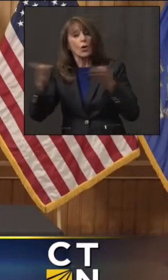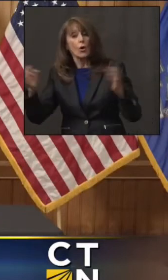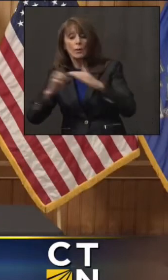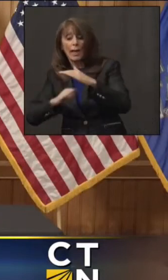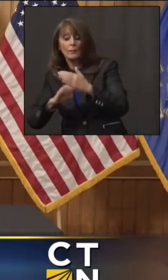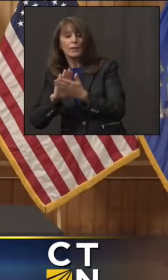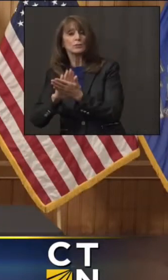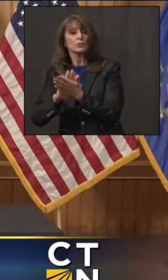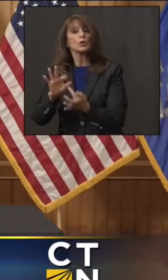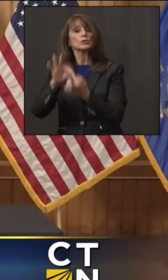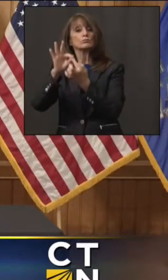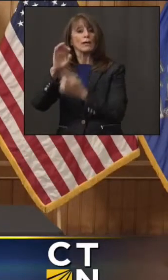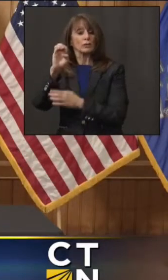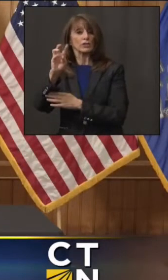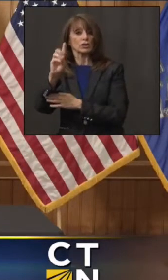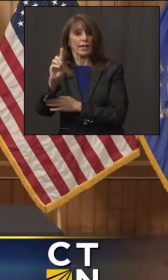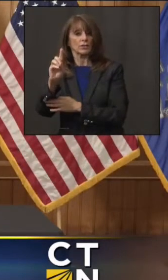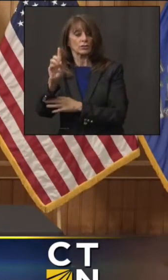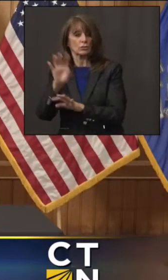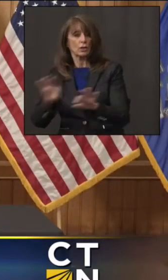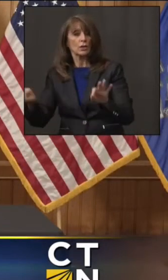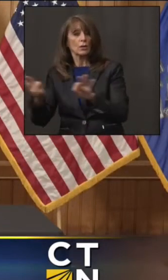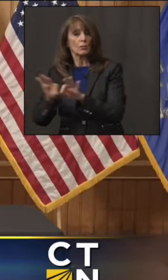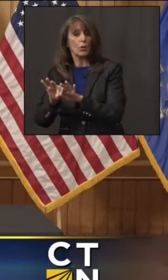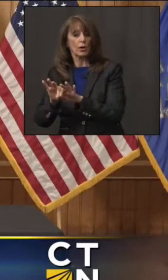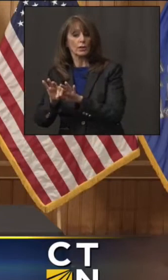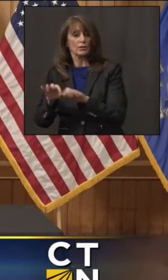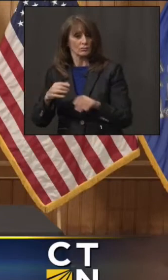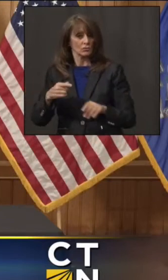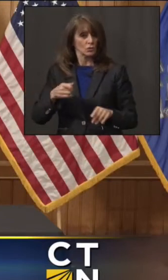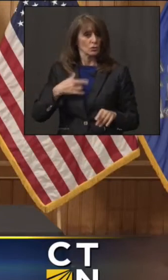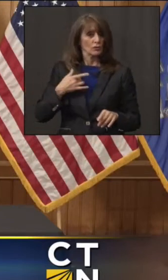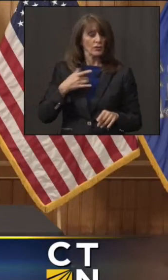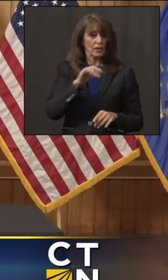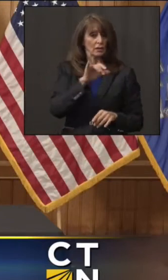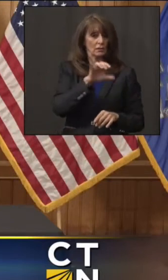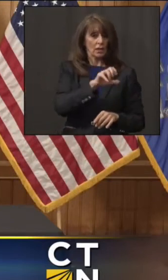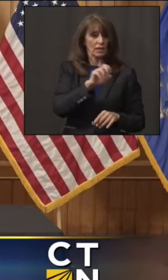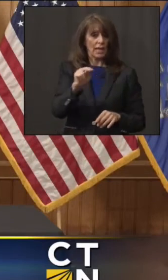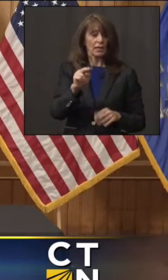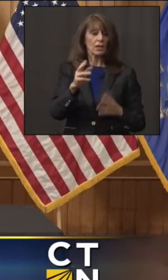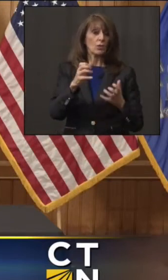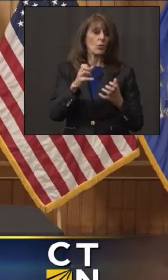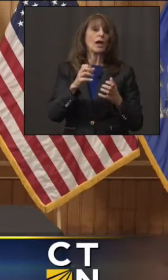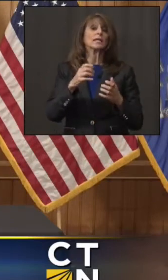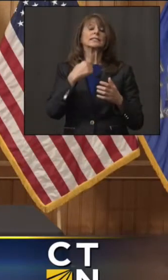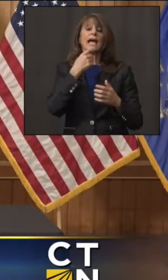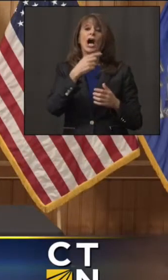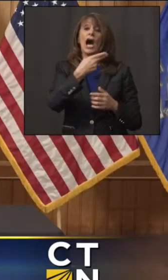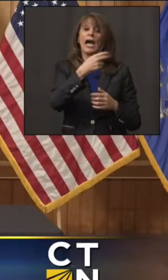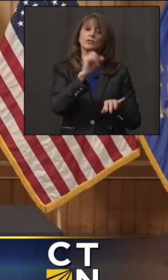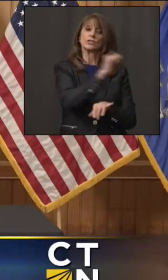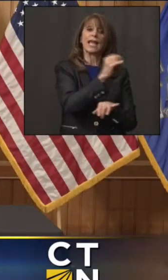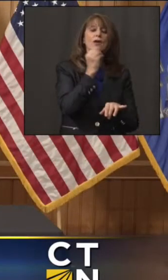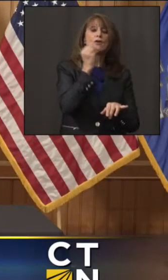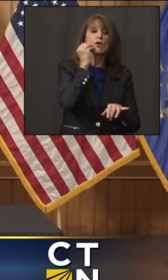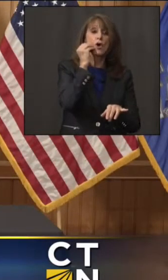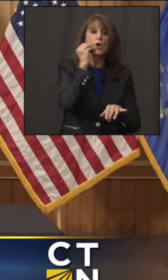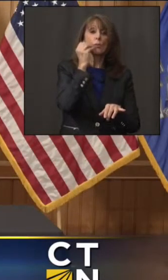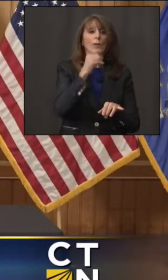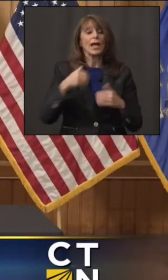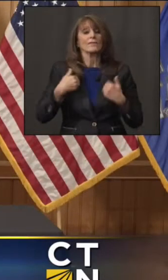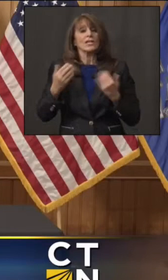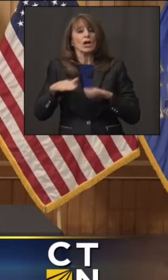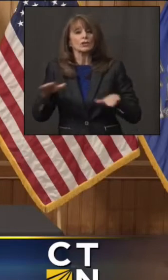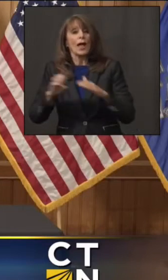special ed. Could you see, saying in Connecticut, hey, let's keep the high schoolers at home and focus on getting the littler kids